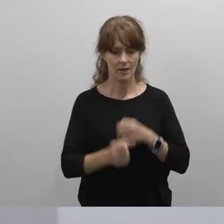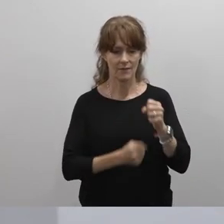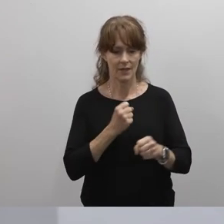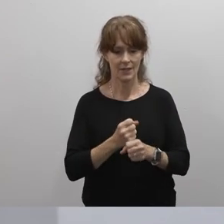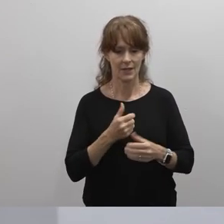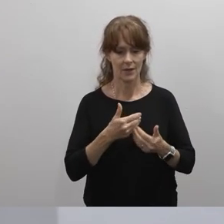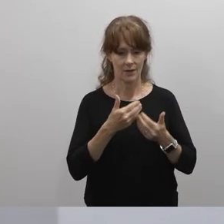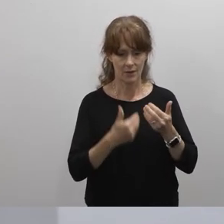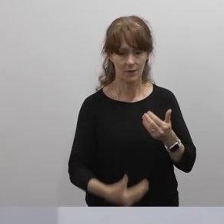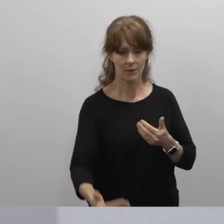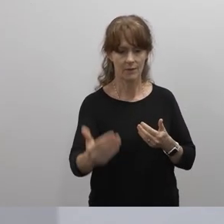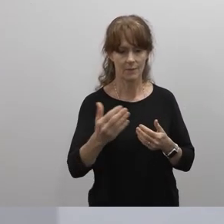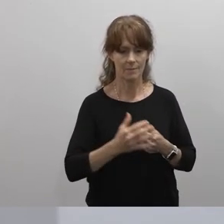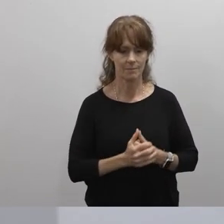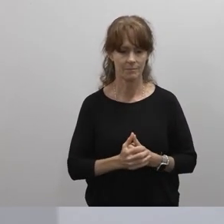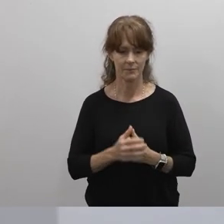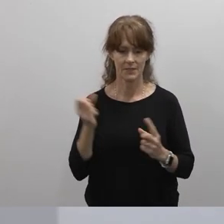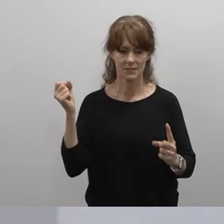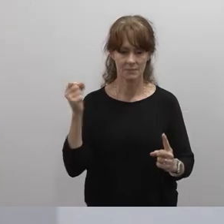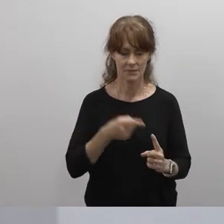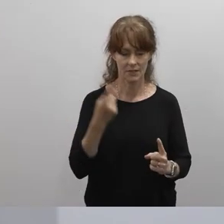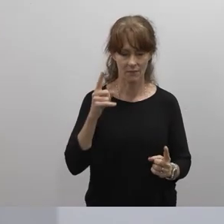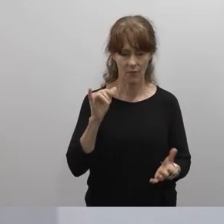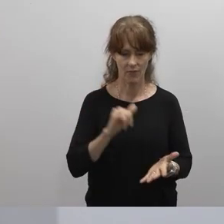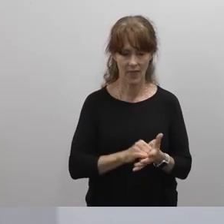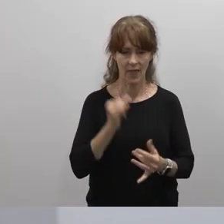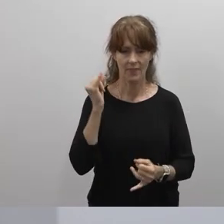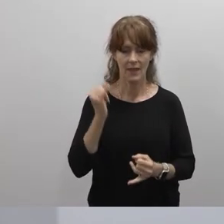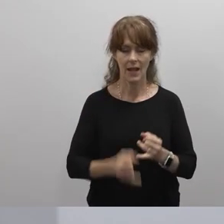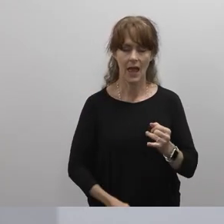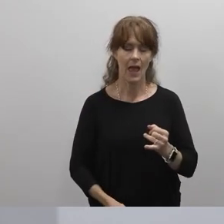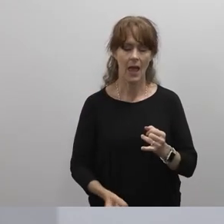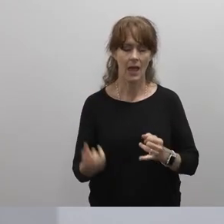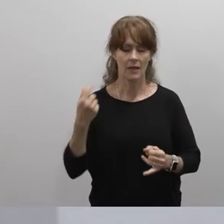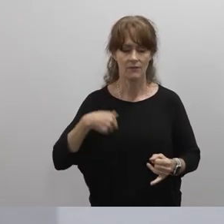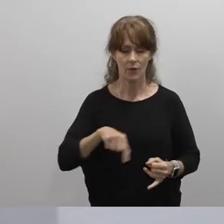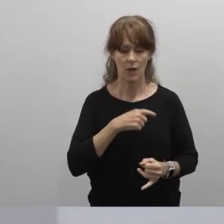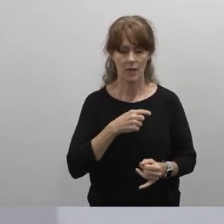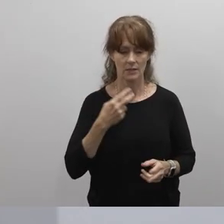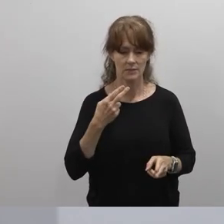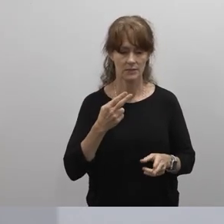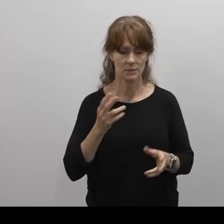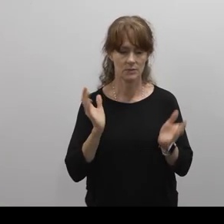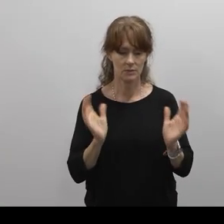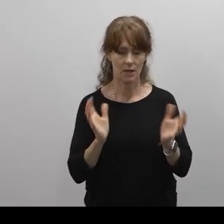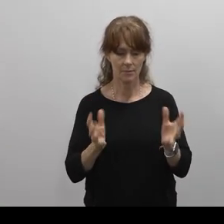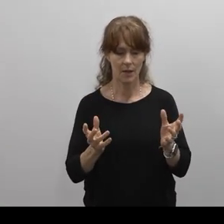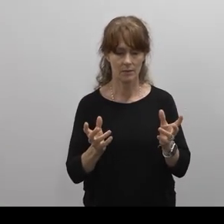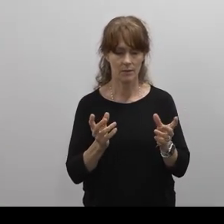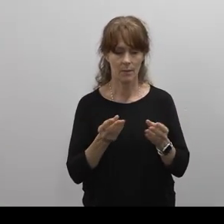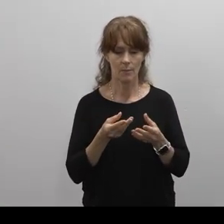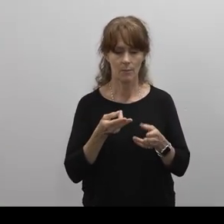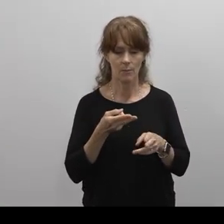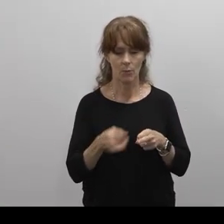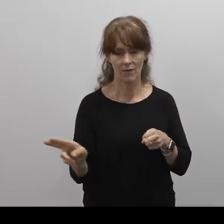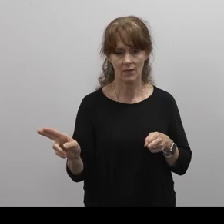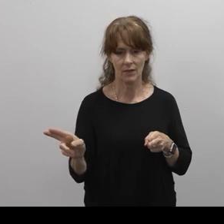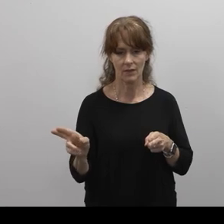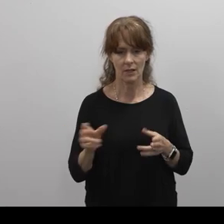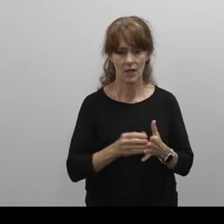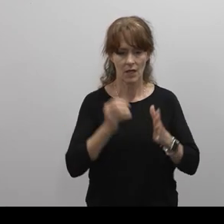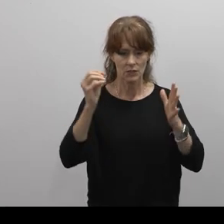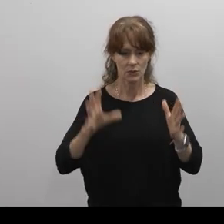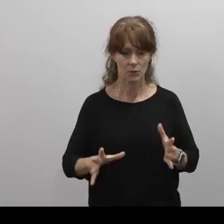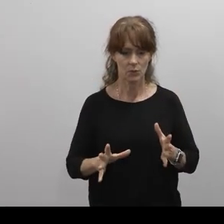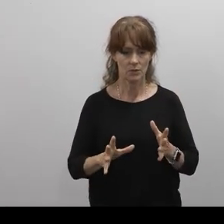come. And so specific to that, the last thing for us to just talk about briefly is this transition to a student outcome